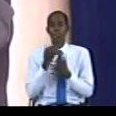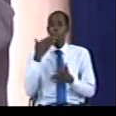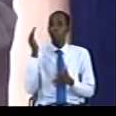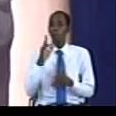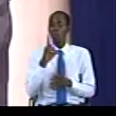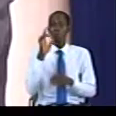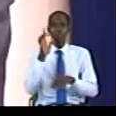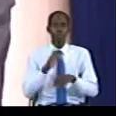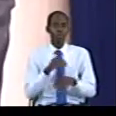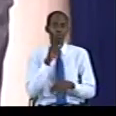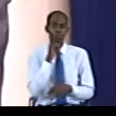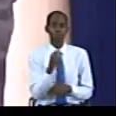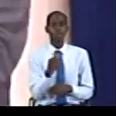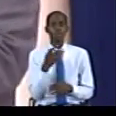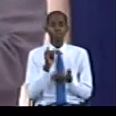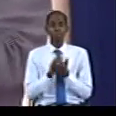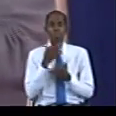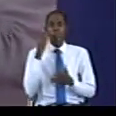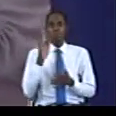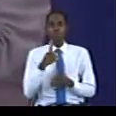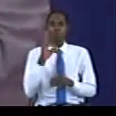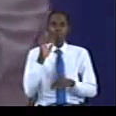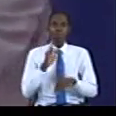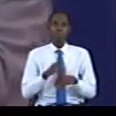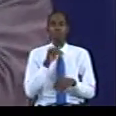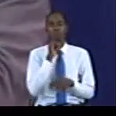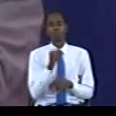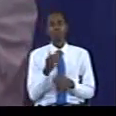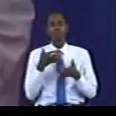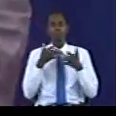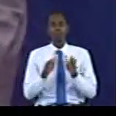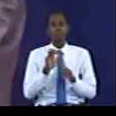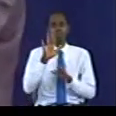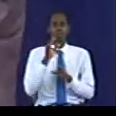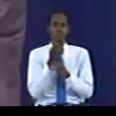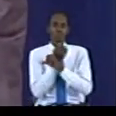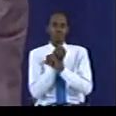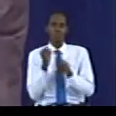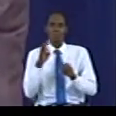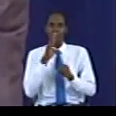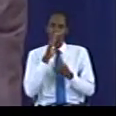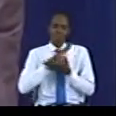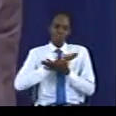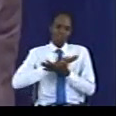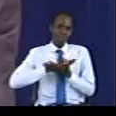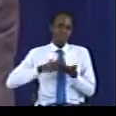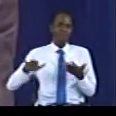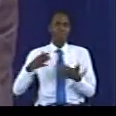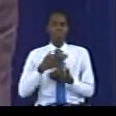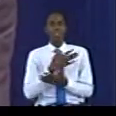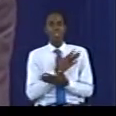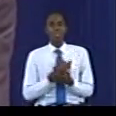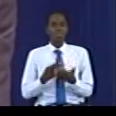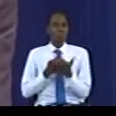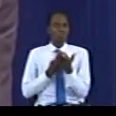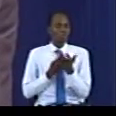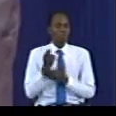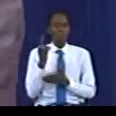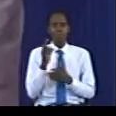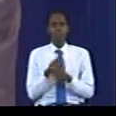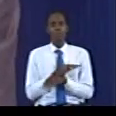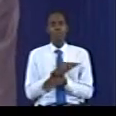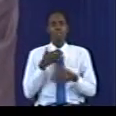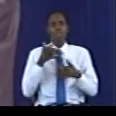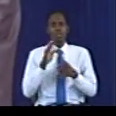wicked one toucheth him not. Let your salvation be clear and definite. clear and